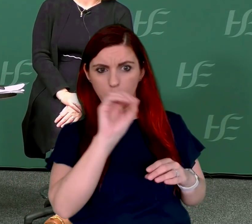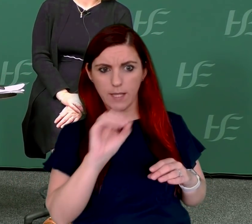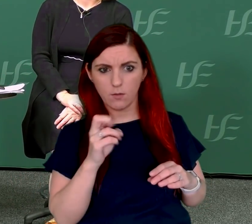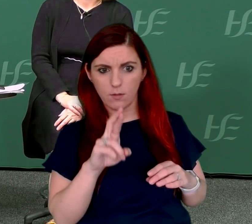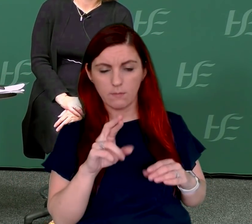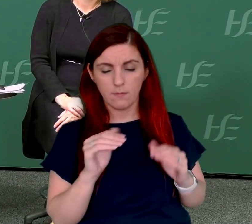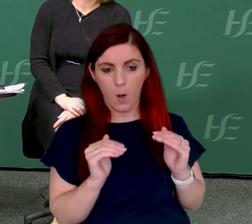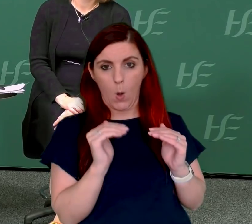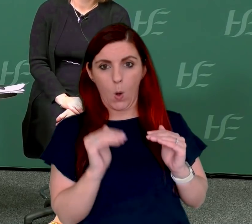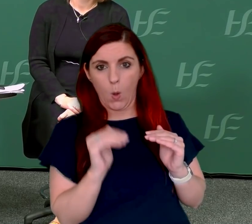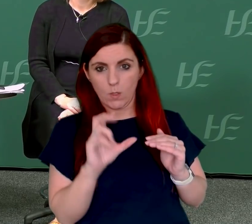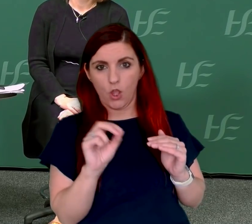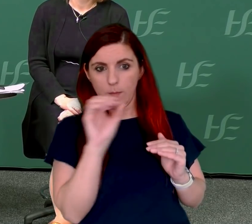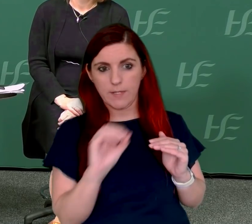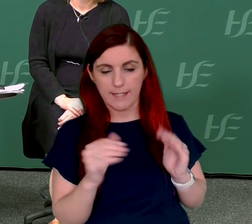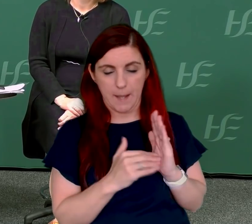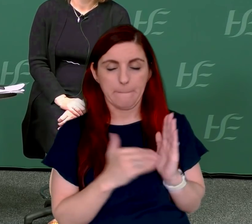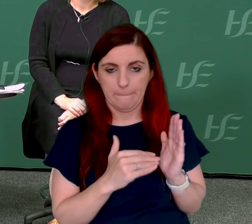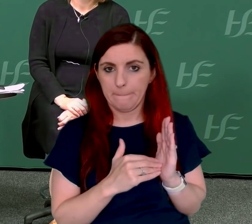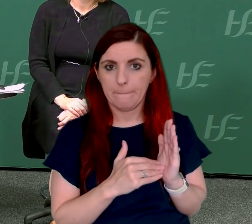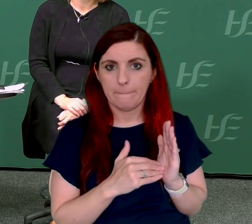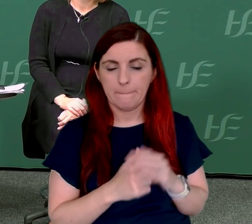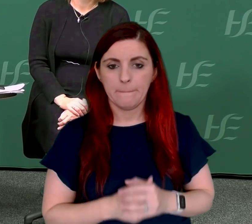quite close to 30% at that stage. Yeah.